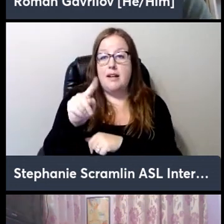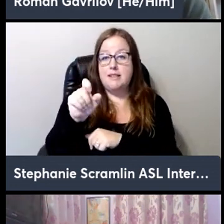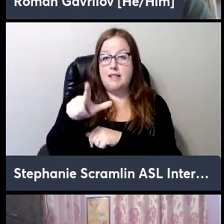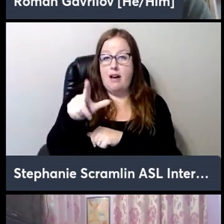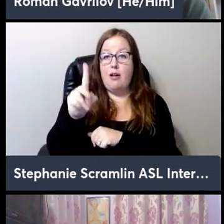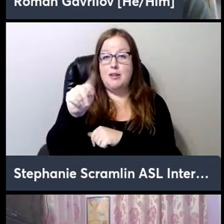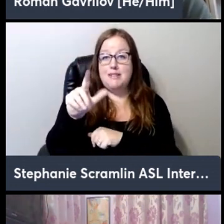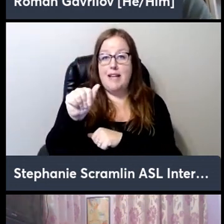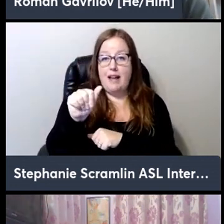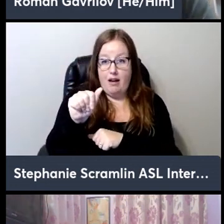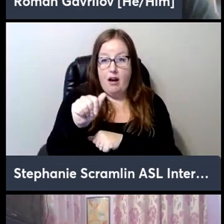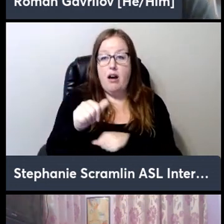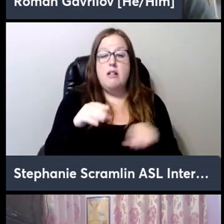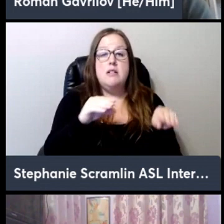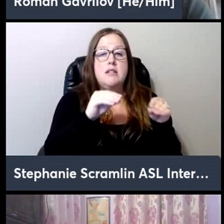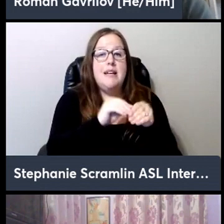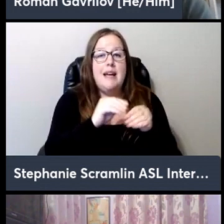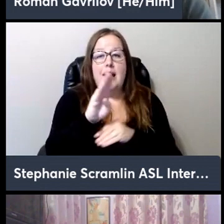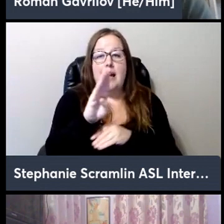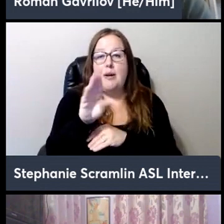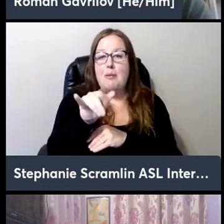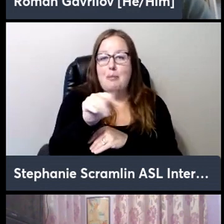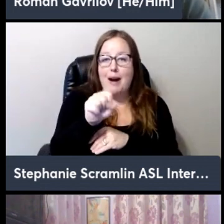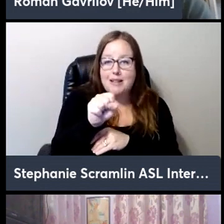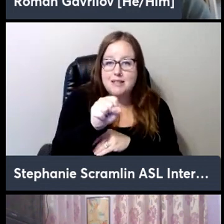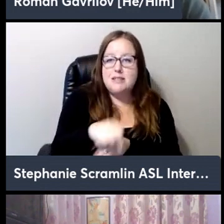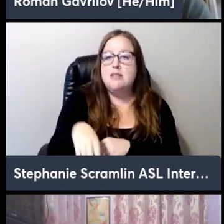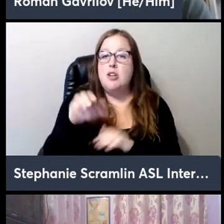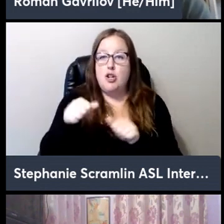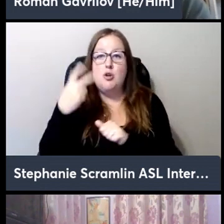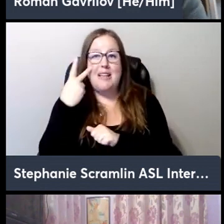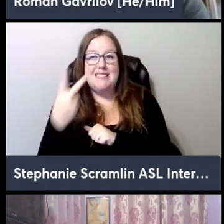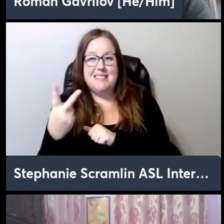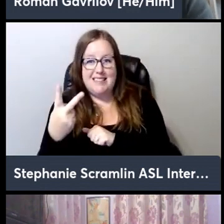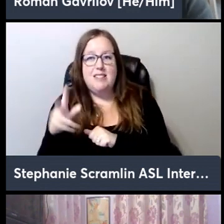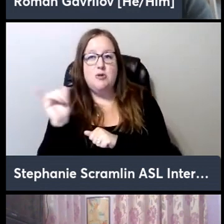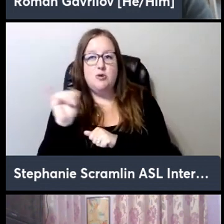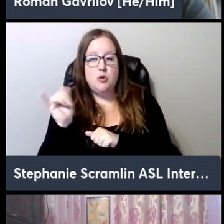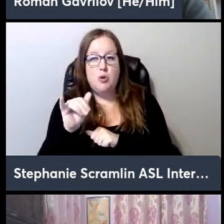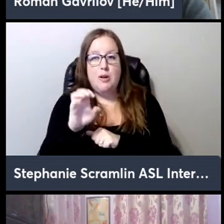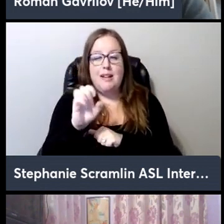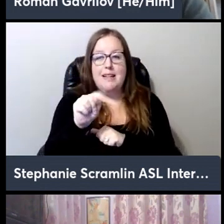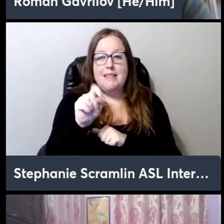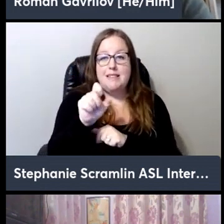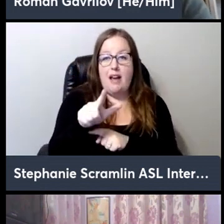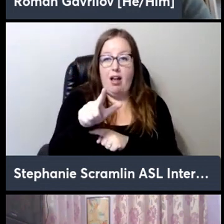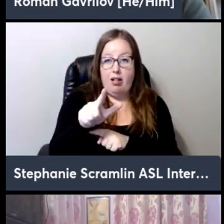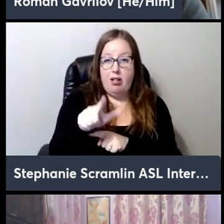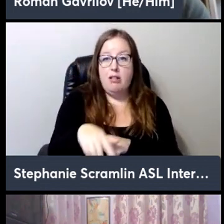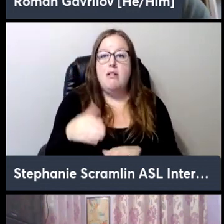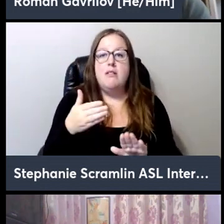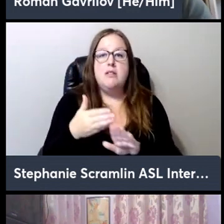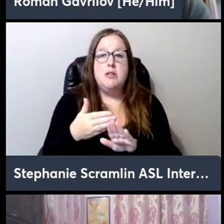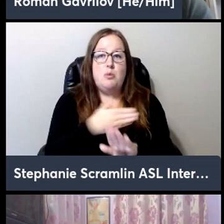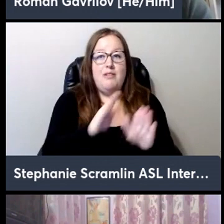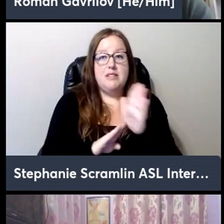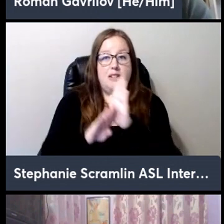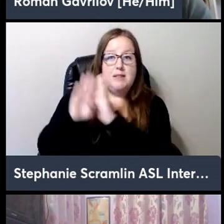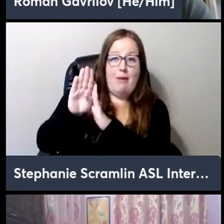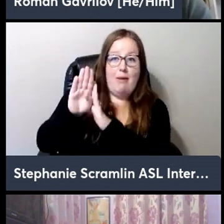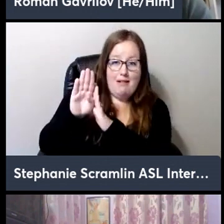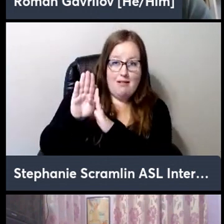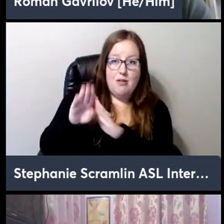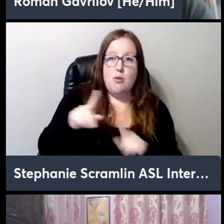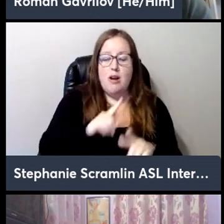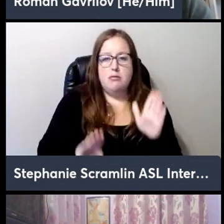movement in bytes or in sites. And you can see this ETL is pretty sporadic, right? You have a very